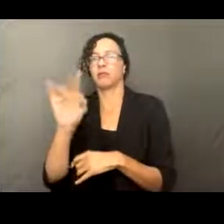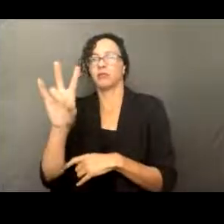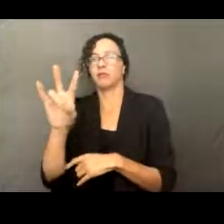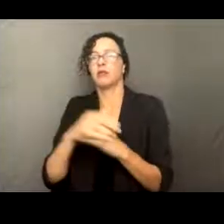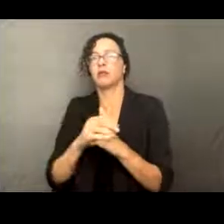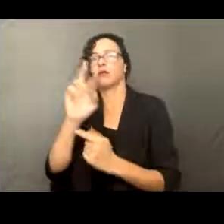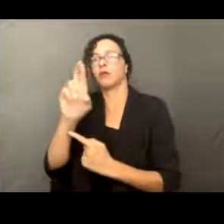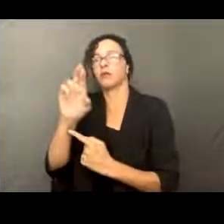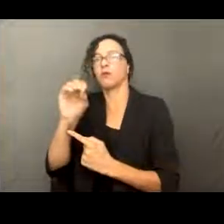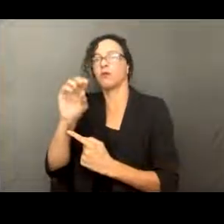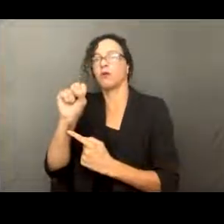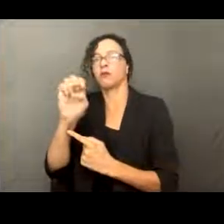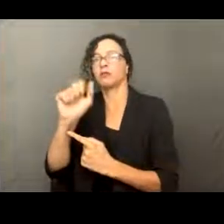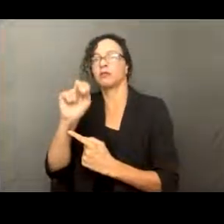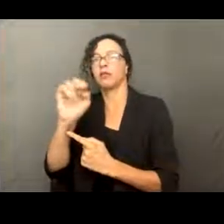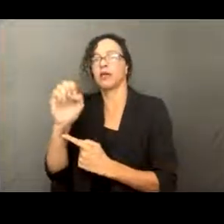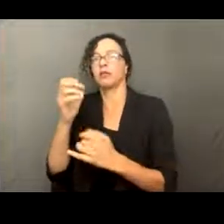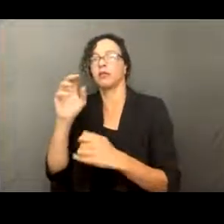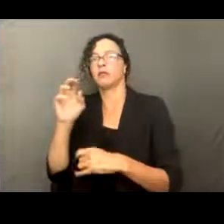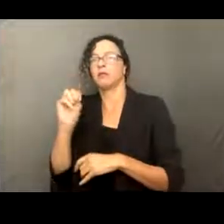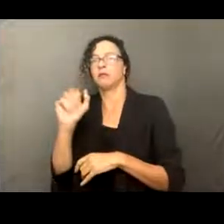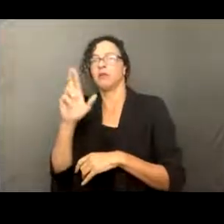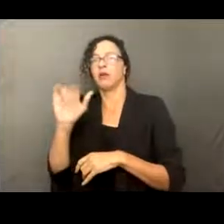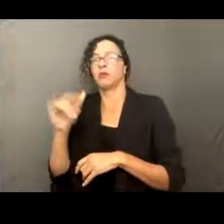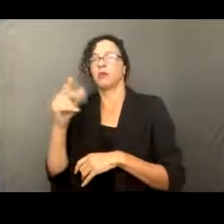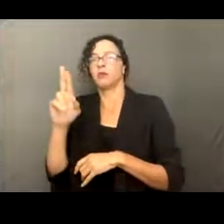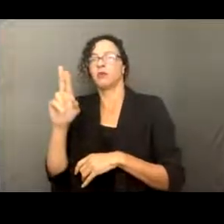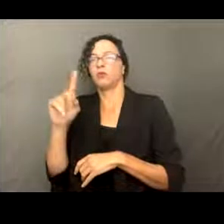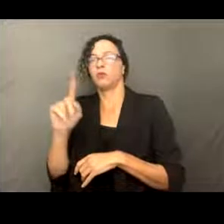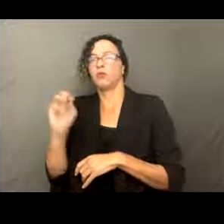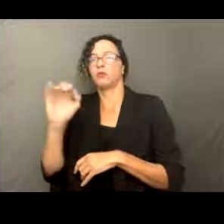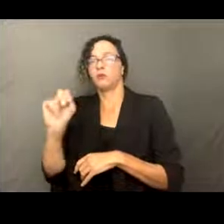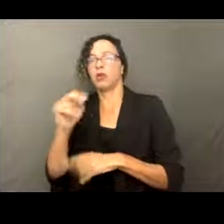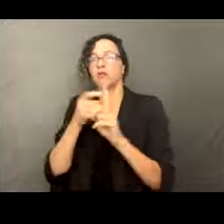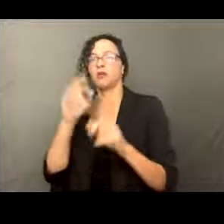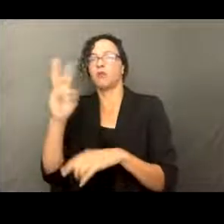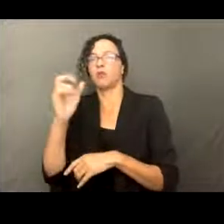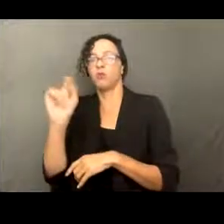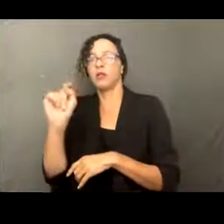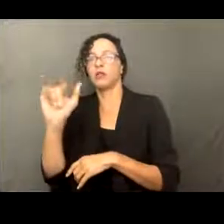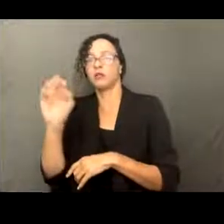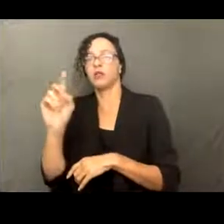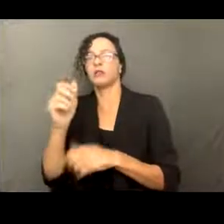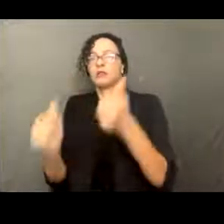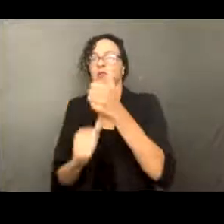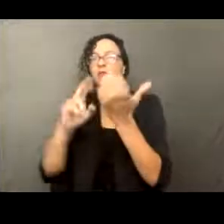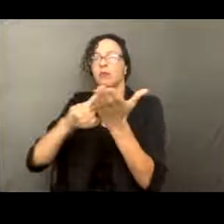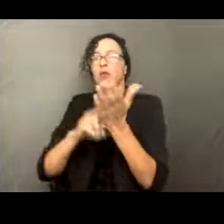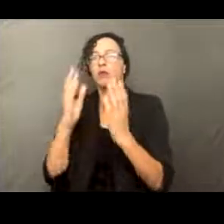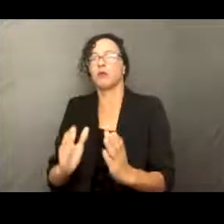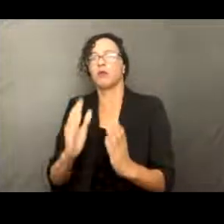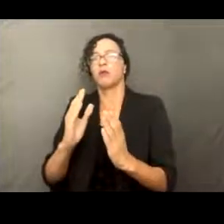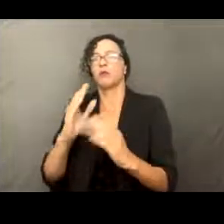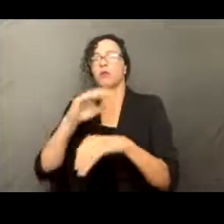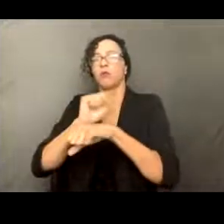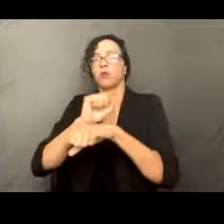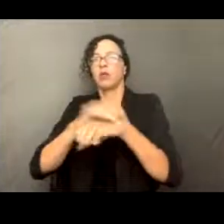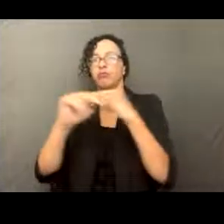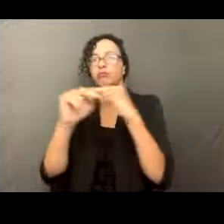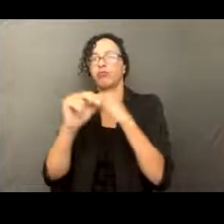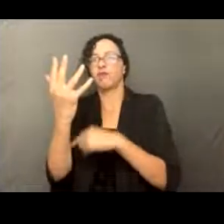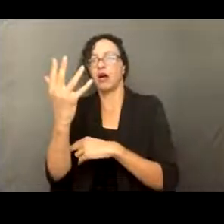Roseanne Mary Guzman of Wheatland, a subcontractor for Construction Sign Incorporated, working on Interstate 5, was setting up